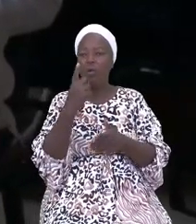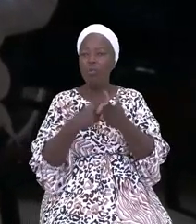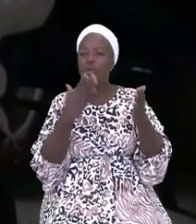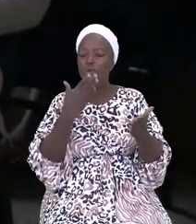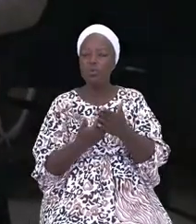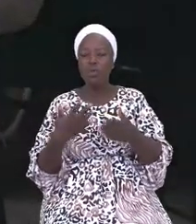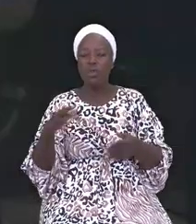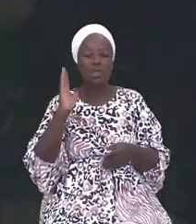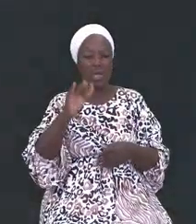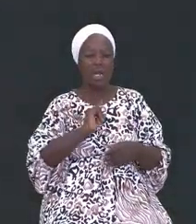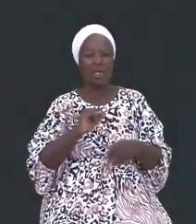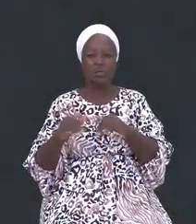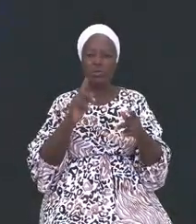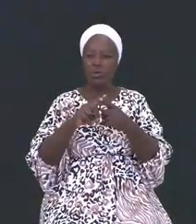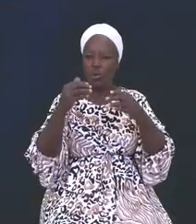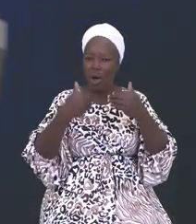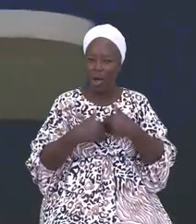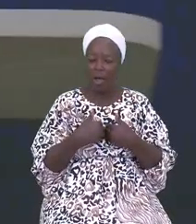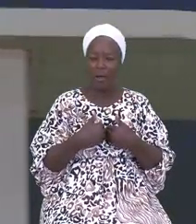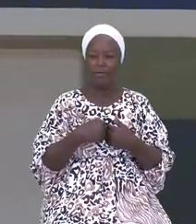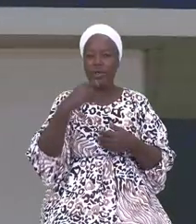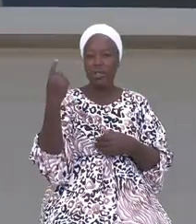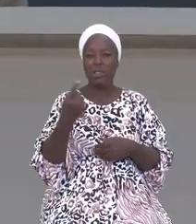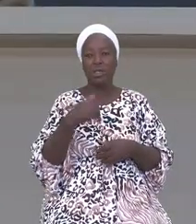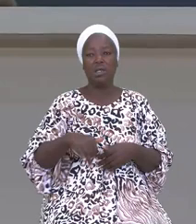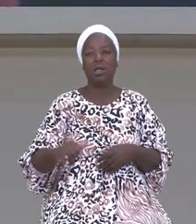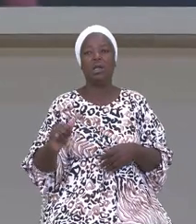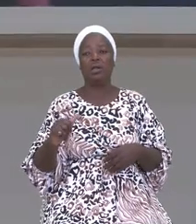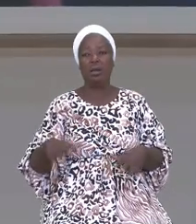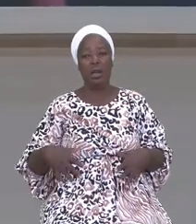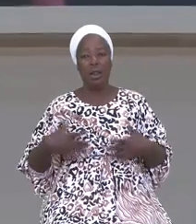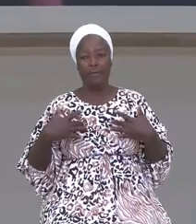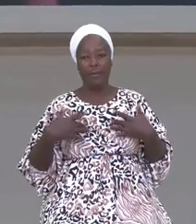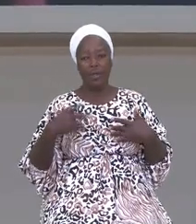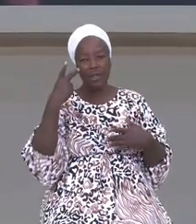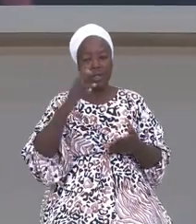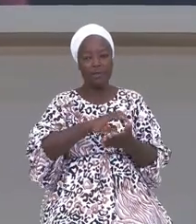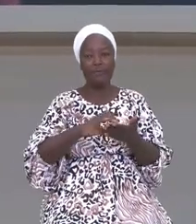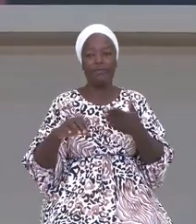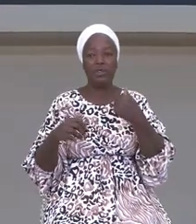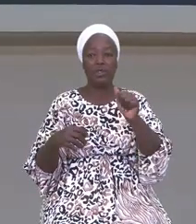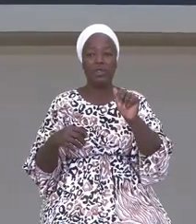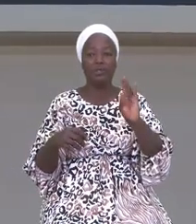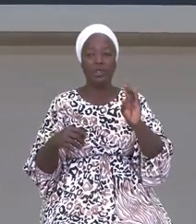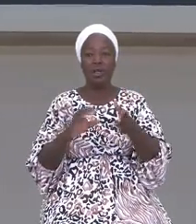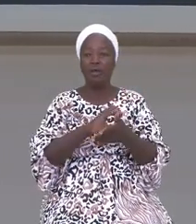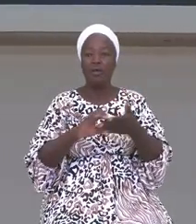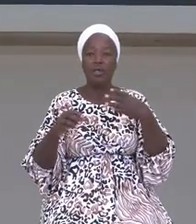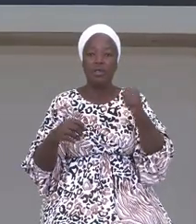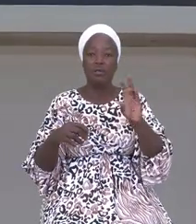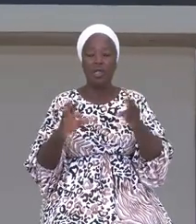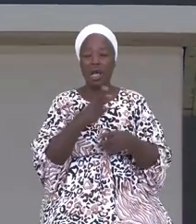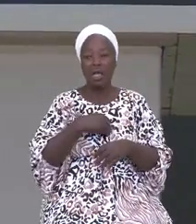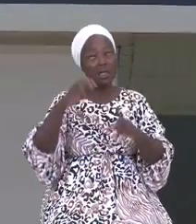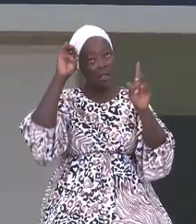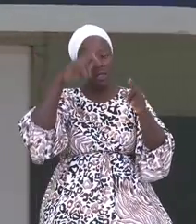should I do to have eternal life? Look at verse 17. In verse 17, and he